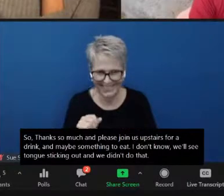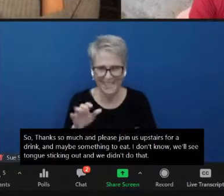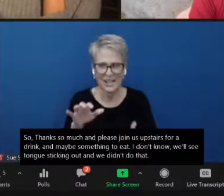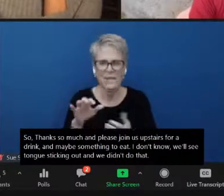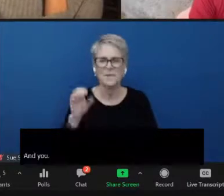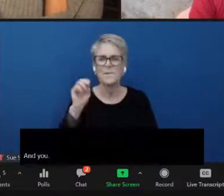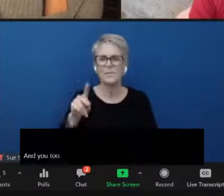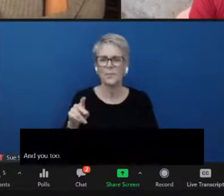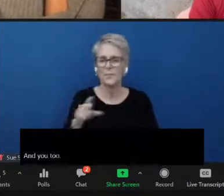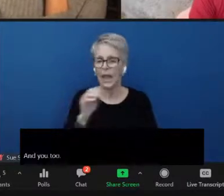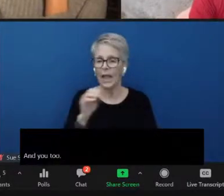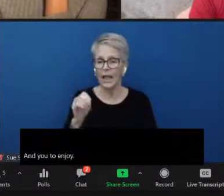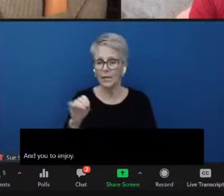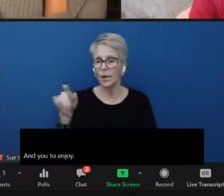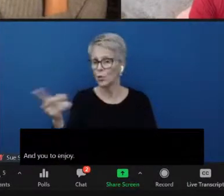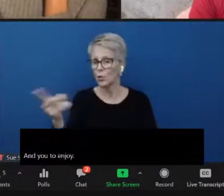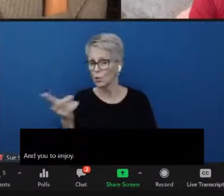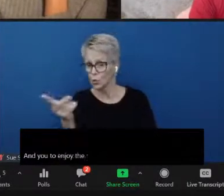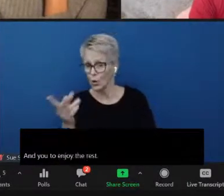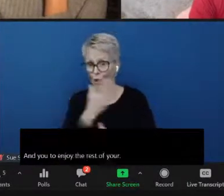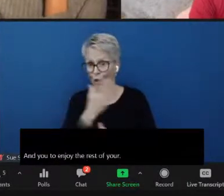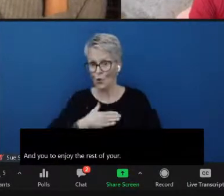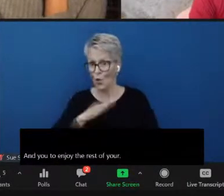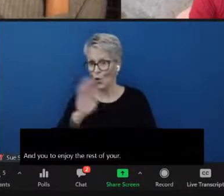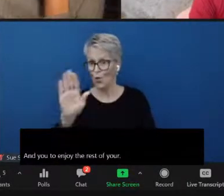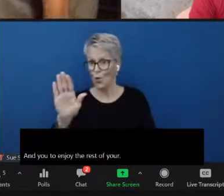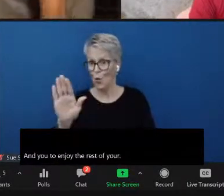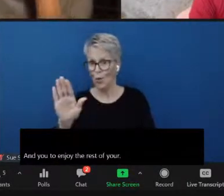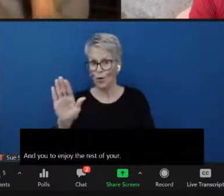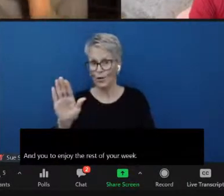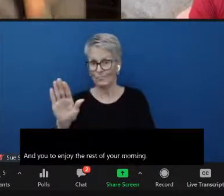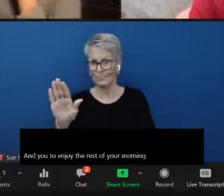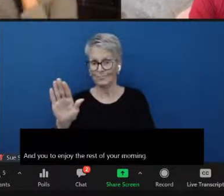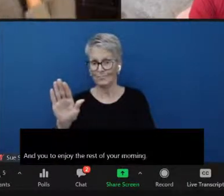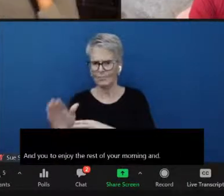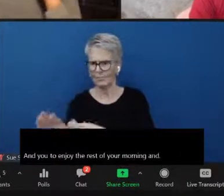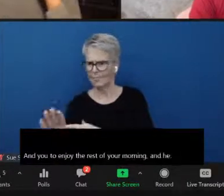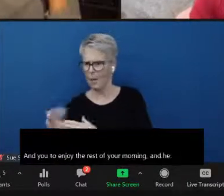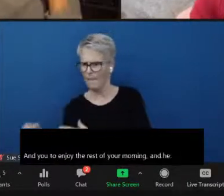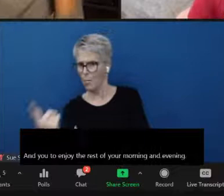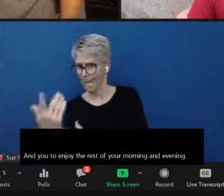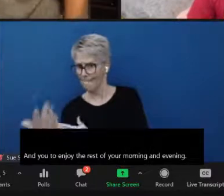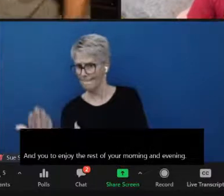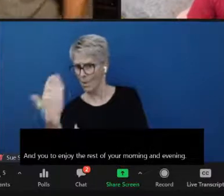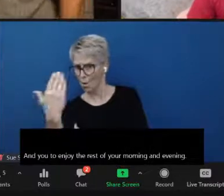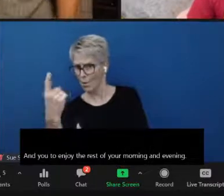and you too, enjoy the rest of your morning and evening.